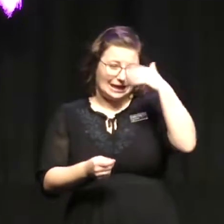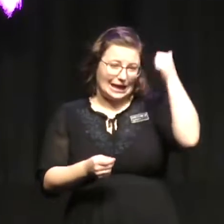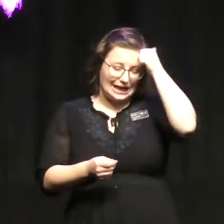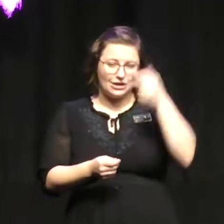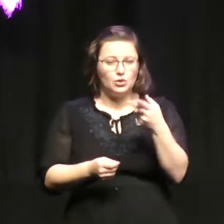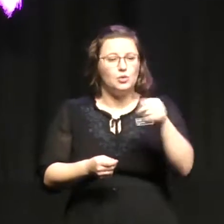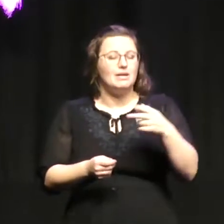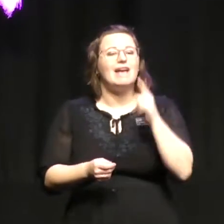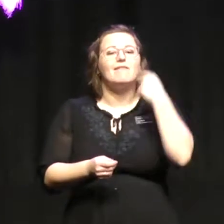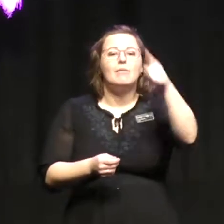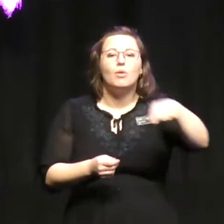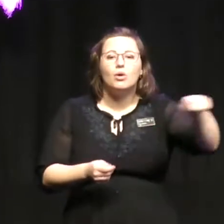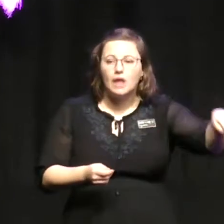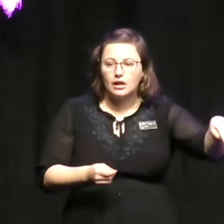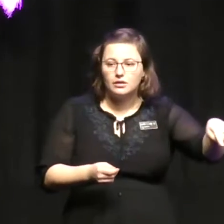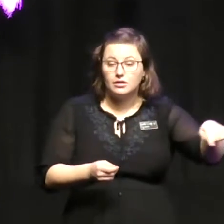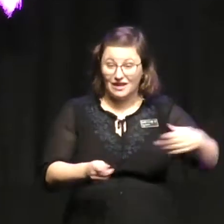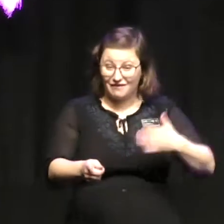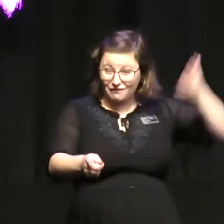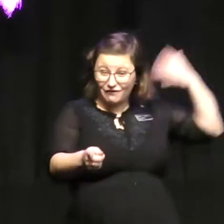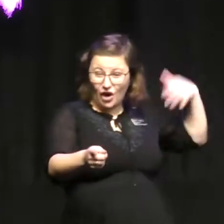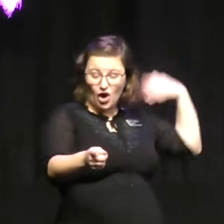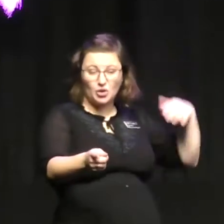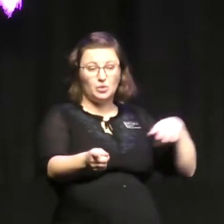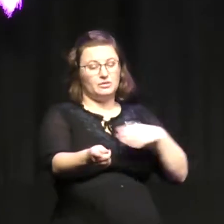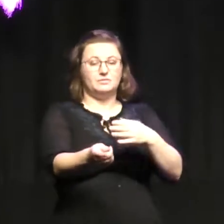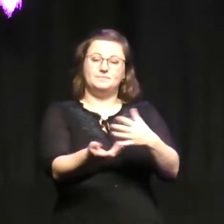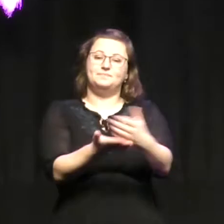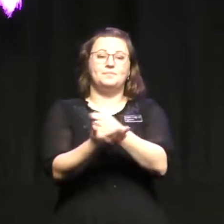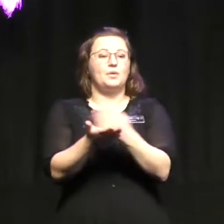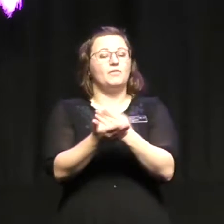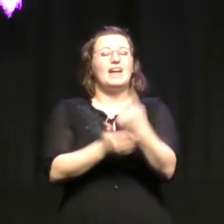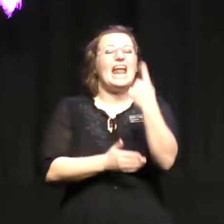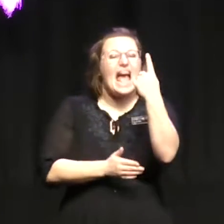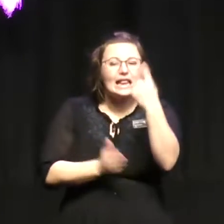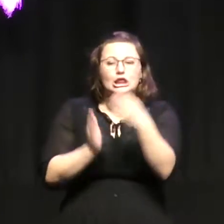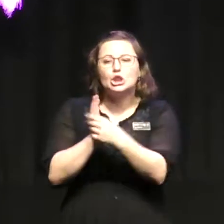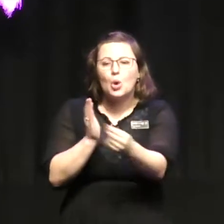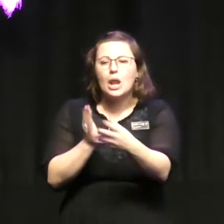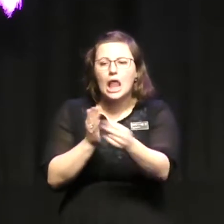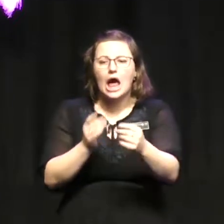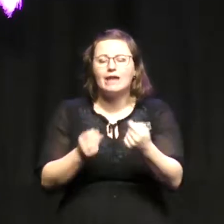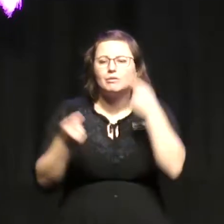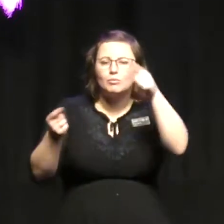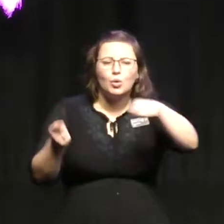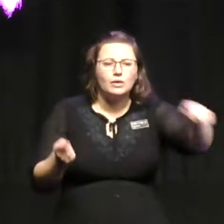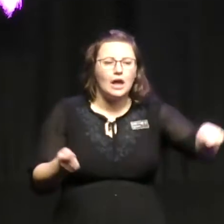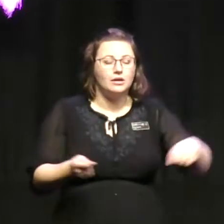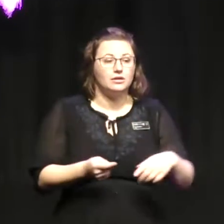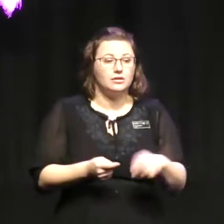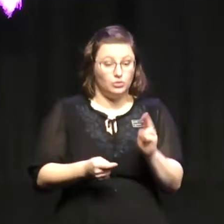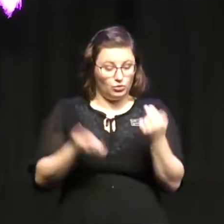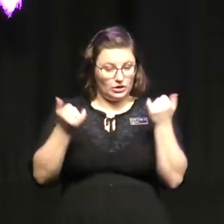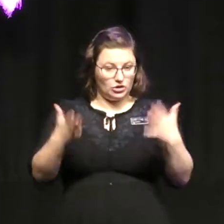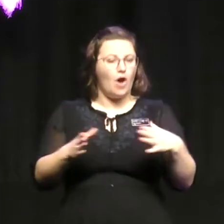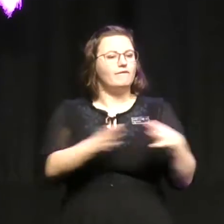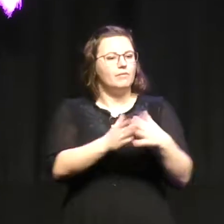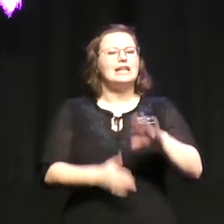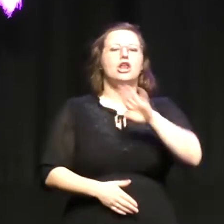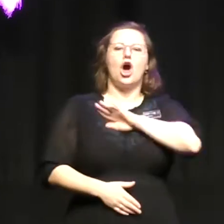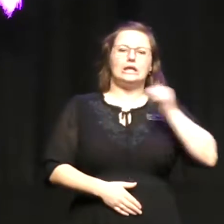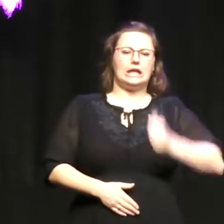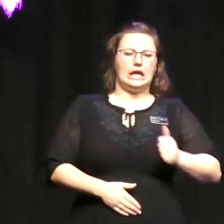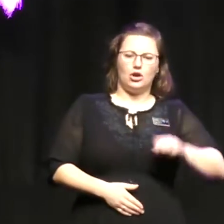month, where earlier the women were earning only about $1 a month. Now the families have